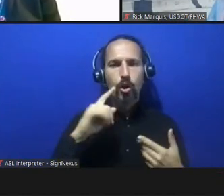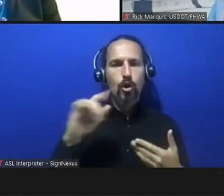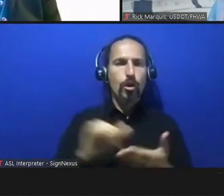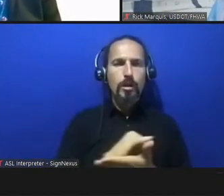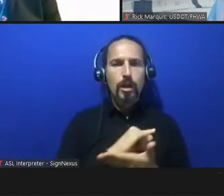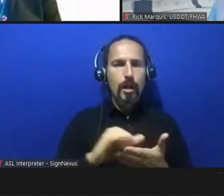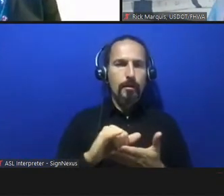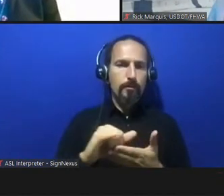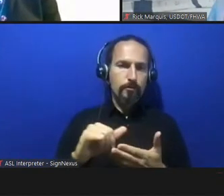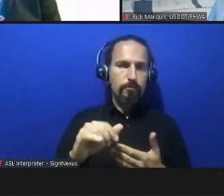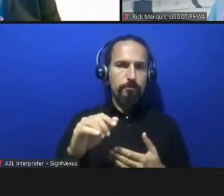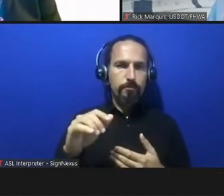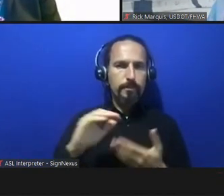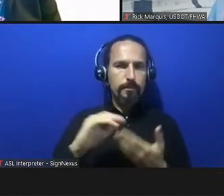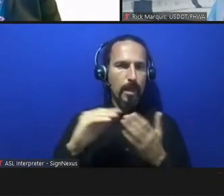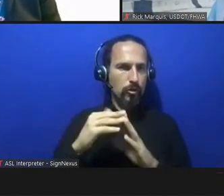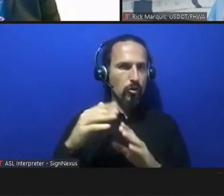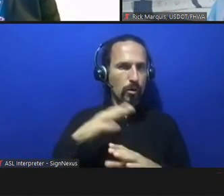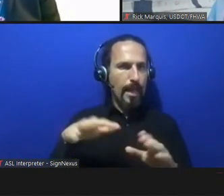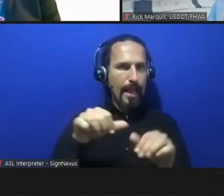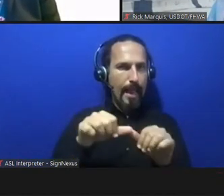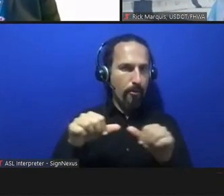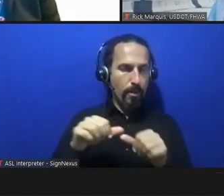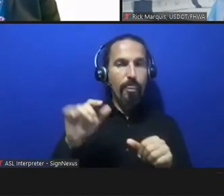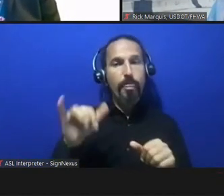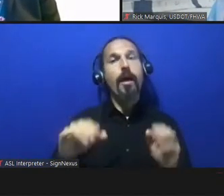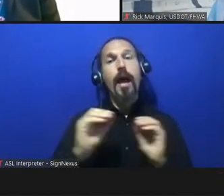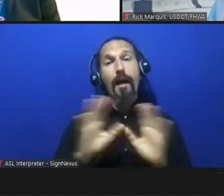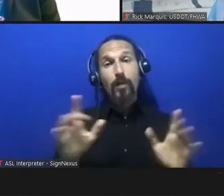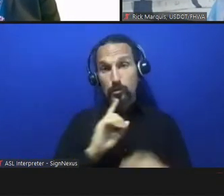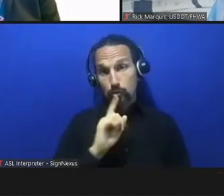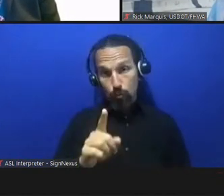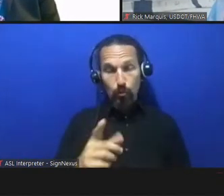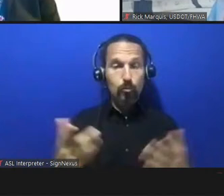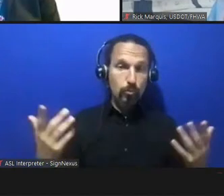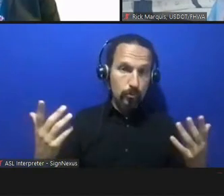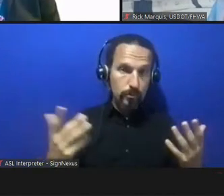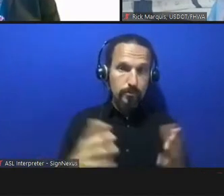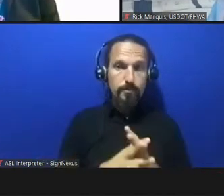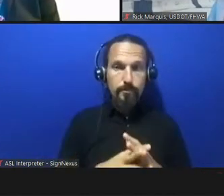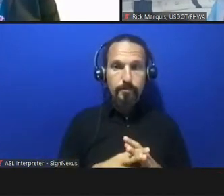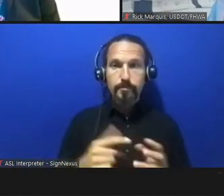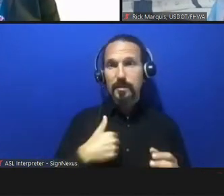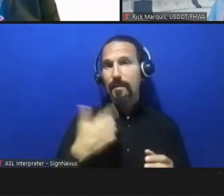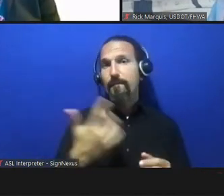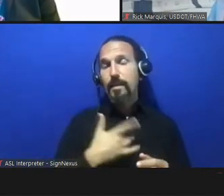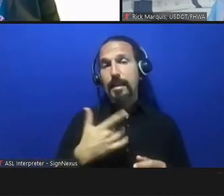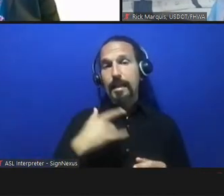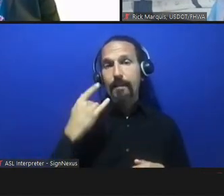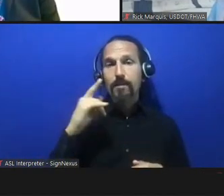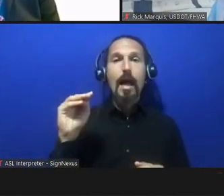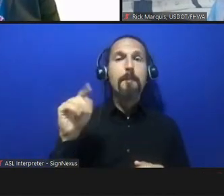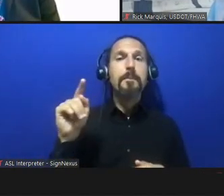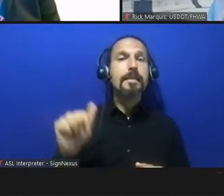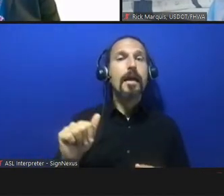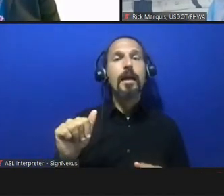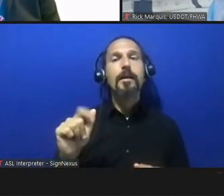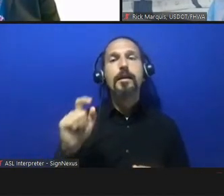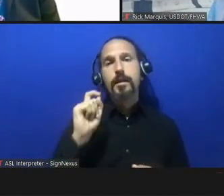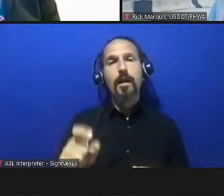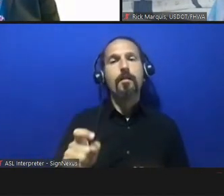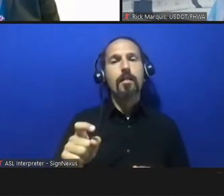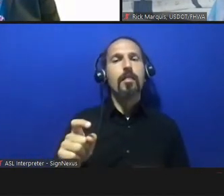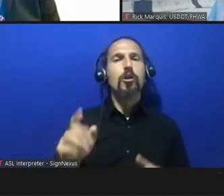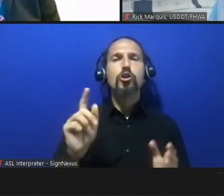metro area i believe this is obviously true and undeniable i believe if the mta were given a trillion